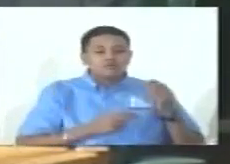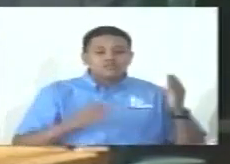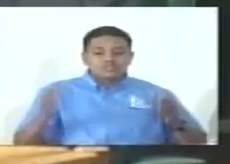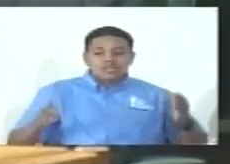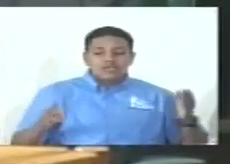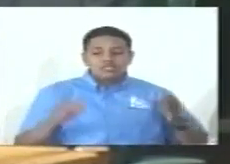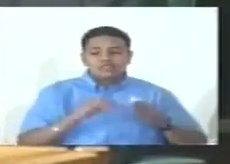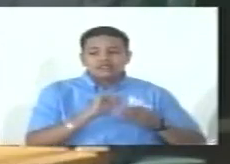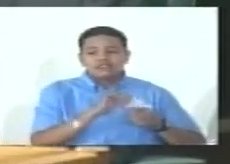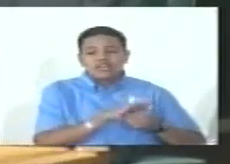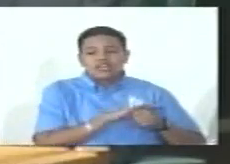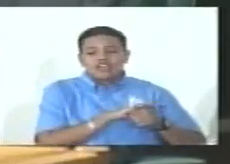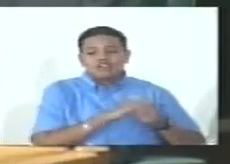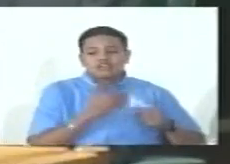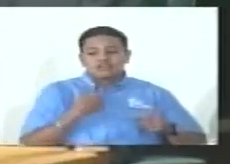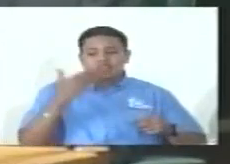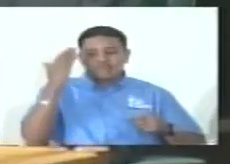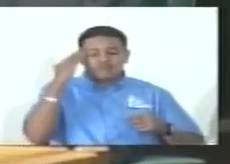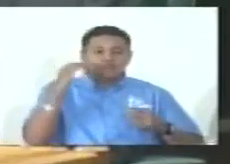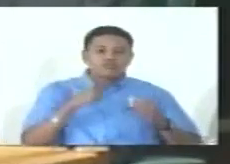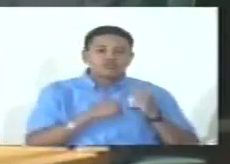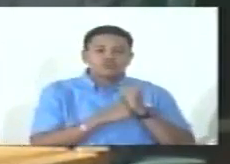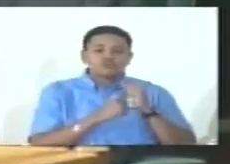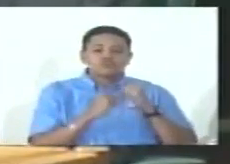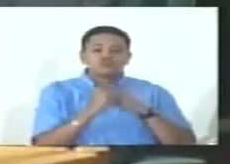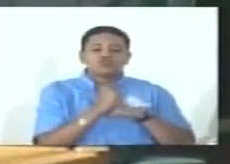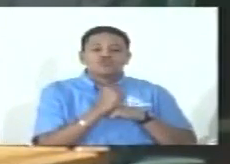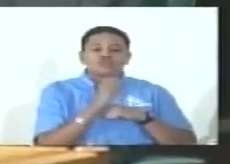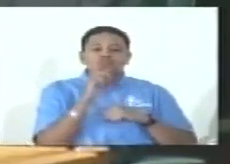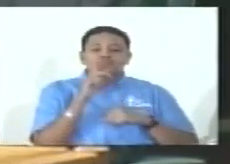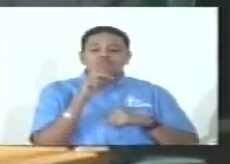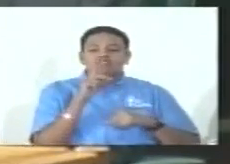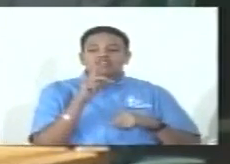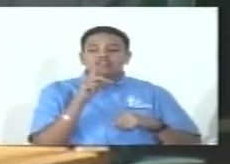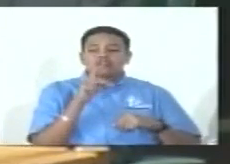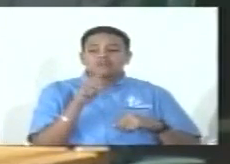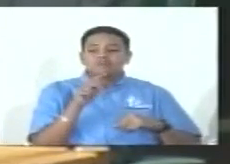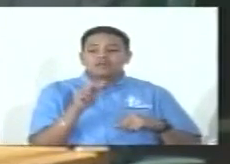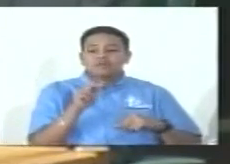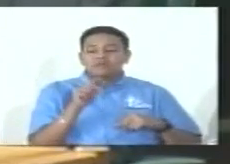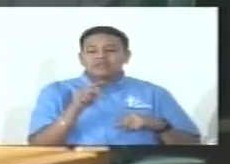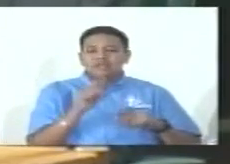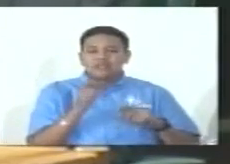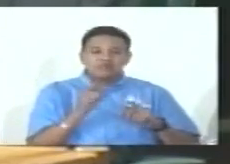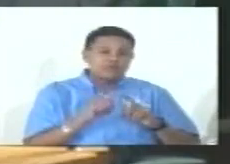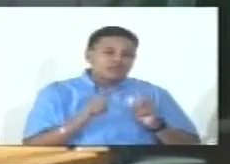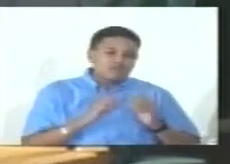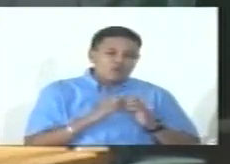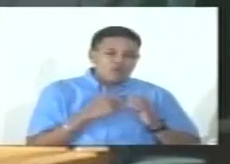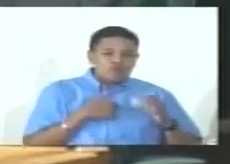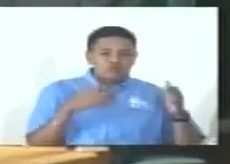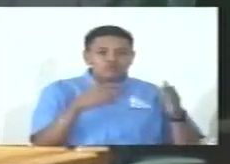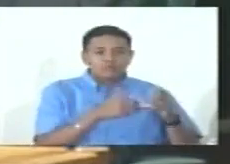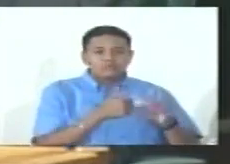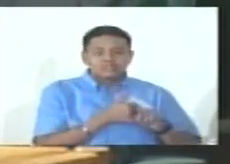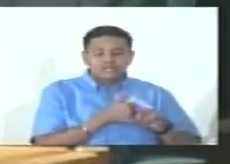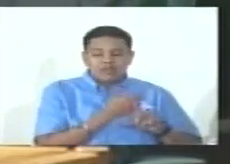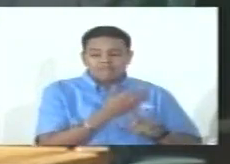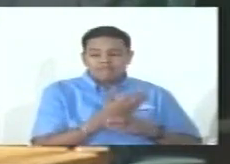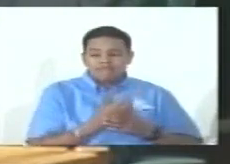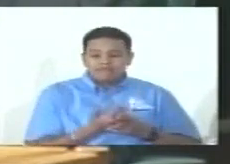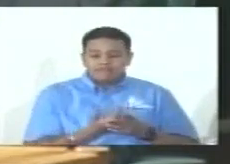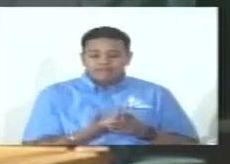within that area. I know the structure of the PNP is a little different in terms of how it groups itself,